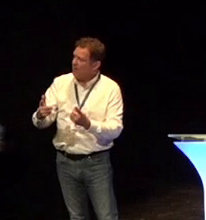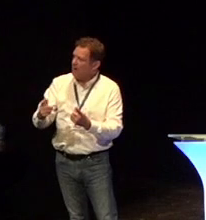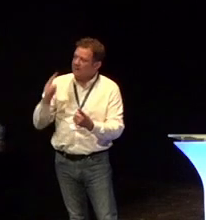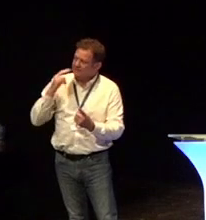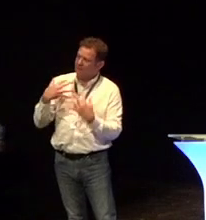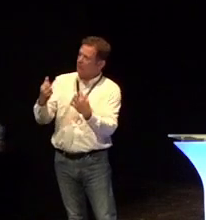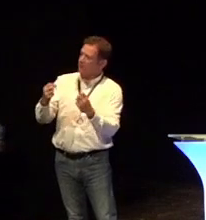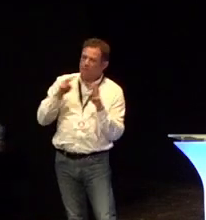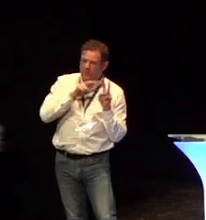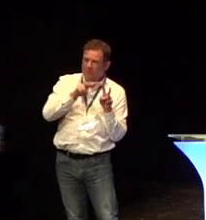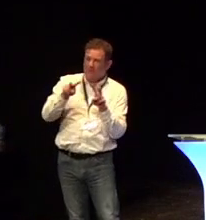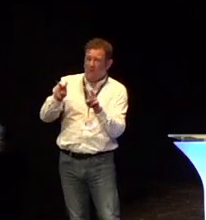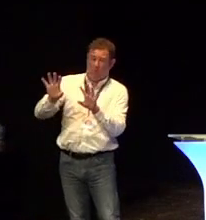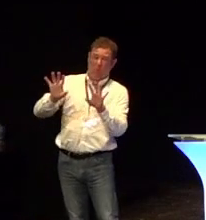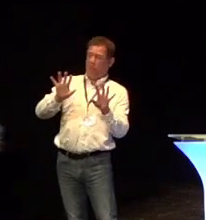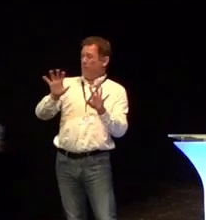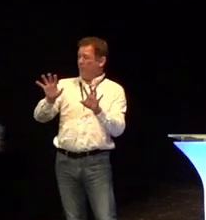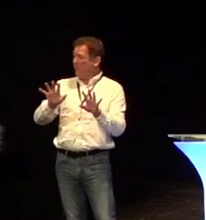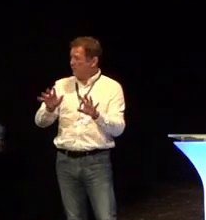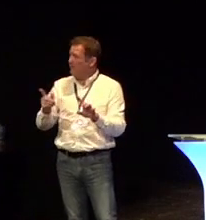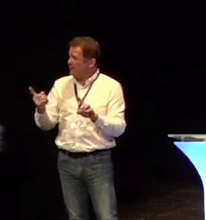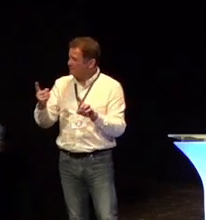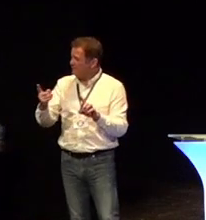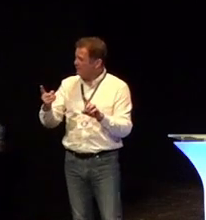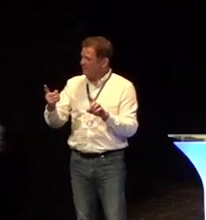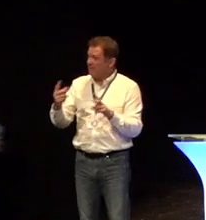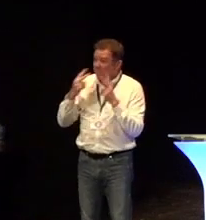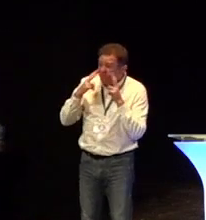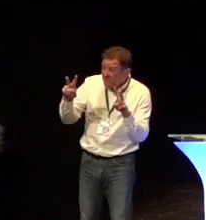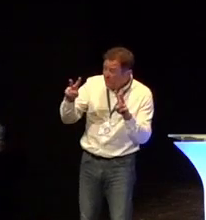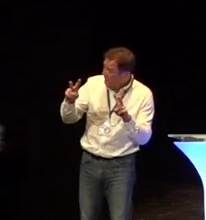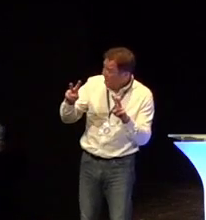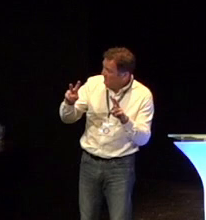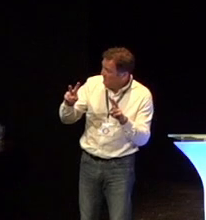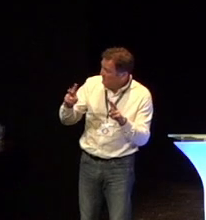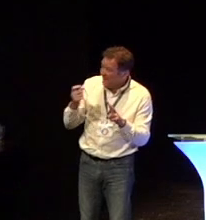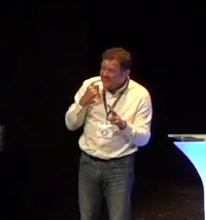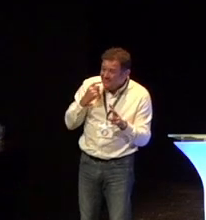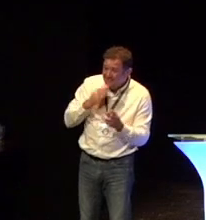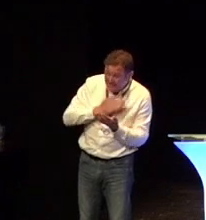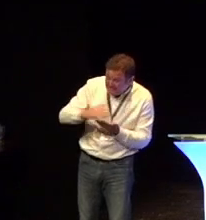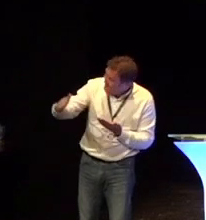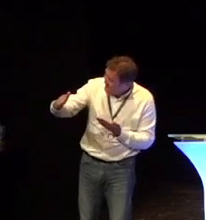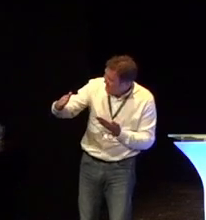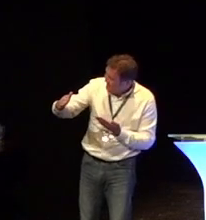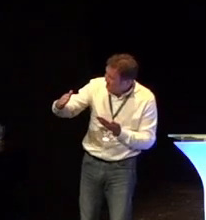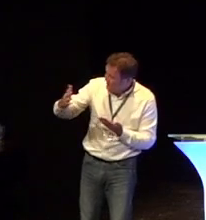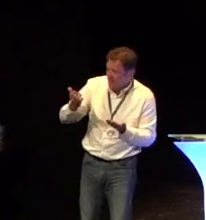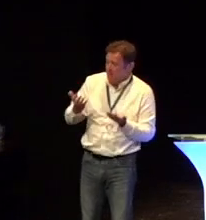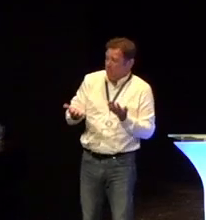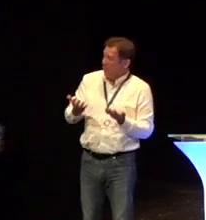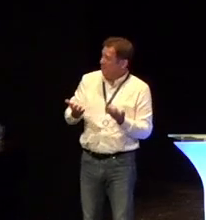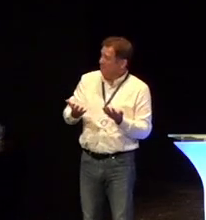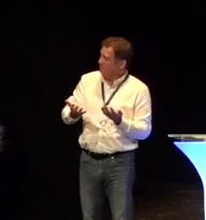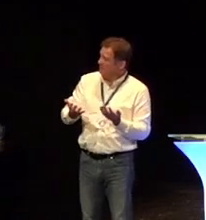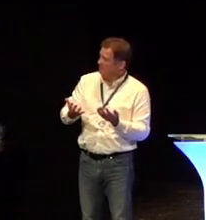a lot of language use. But a lot of deaf audiences may be put off by that, and it's trying to make